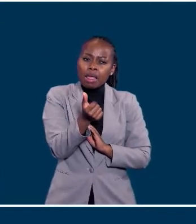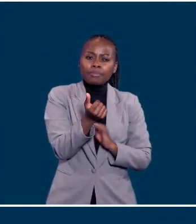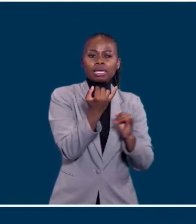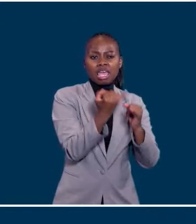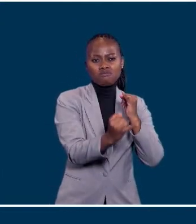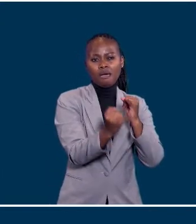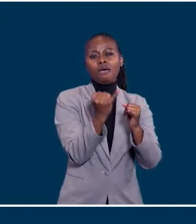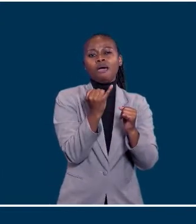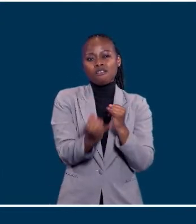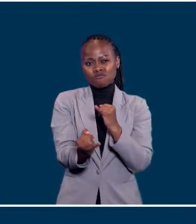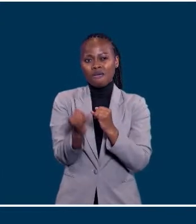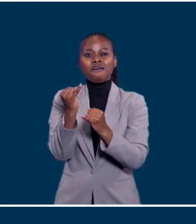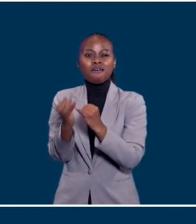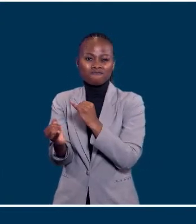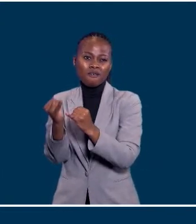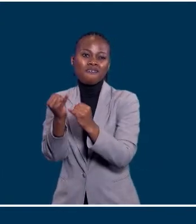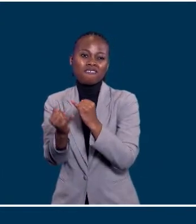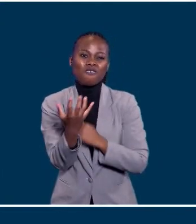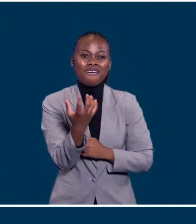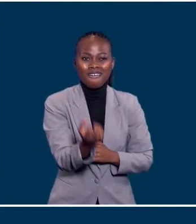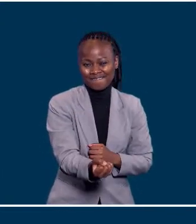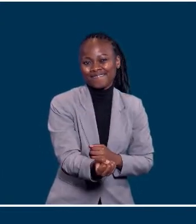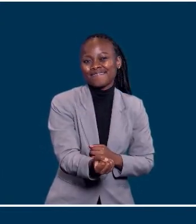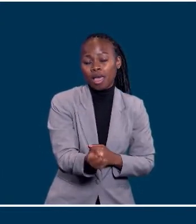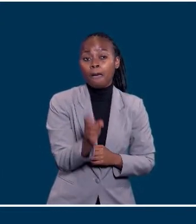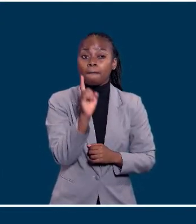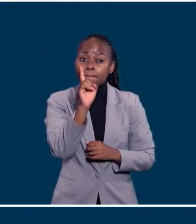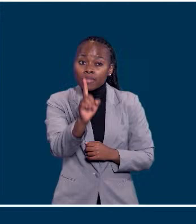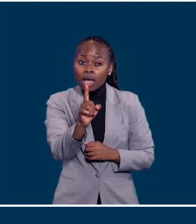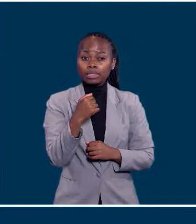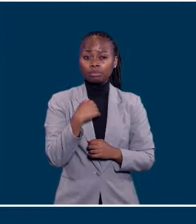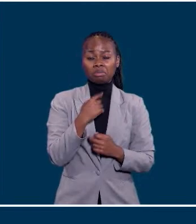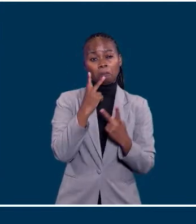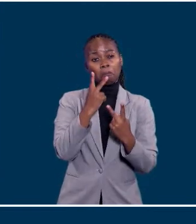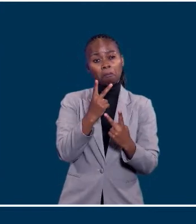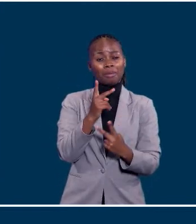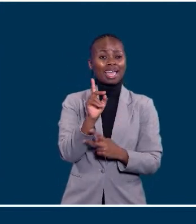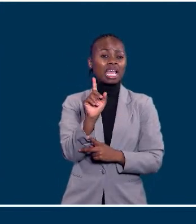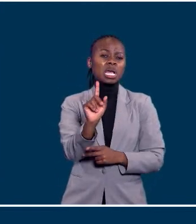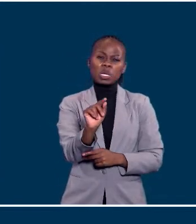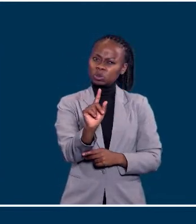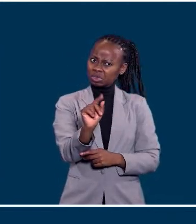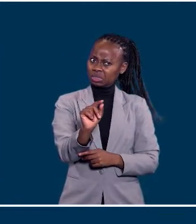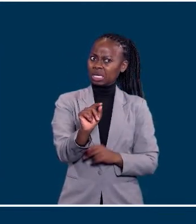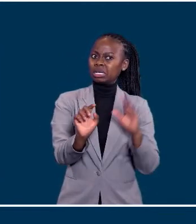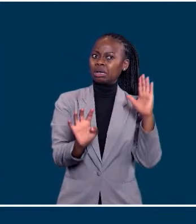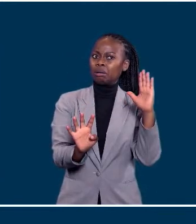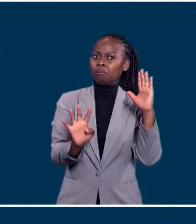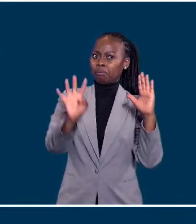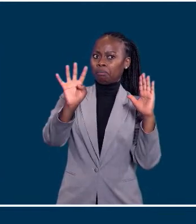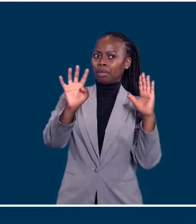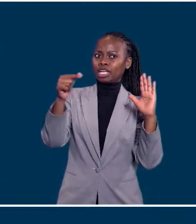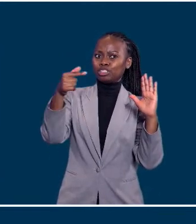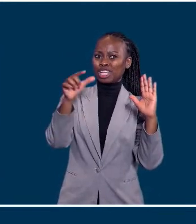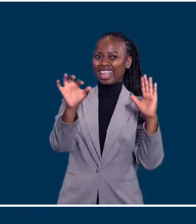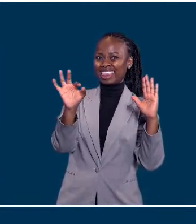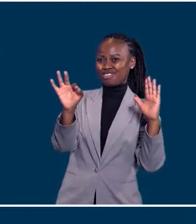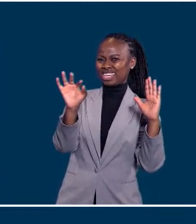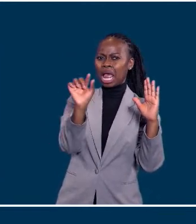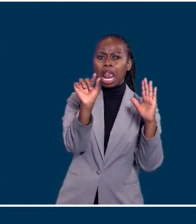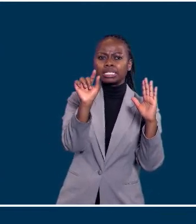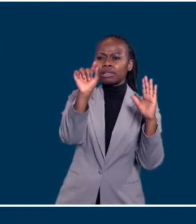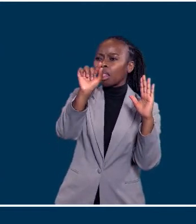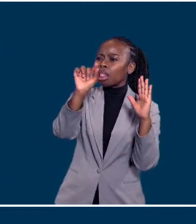What I think is interesting here is just how little that G3 contribution is. So if you get a lot more